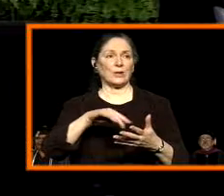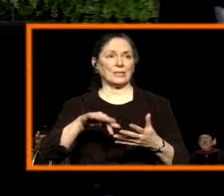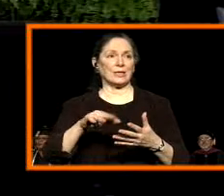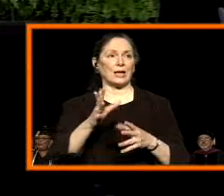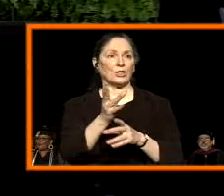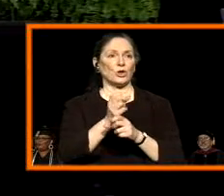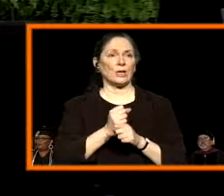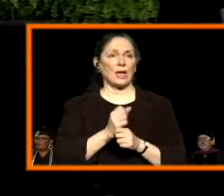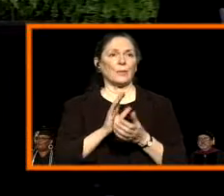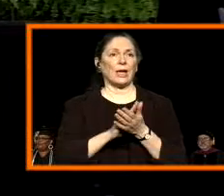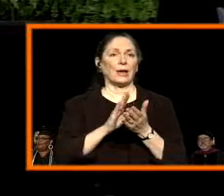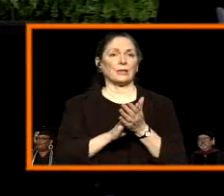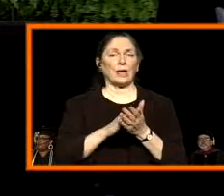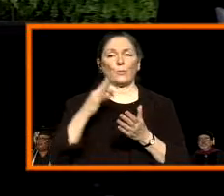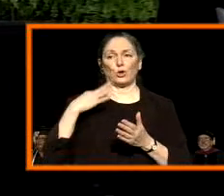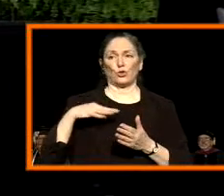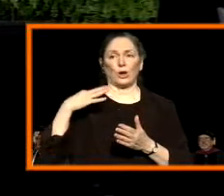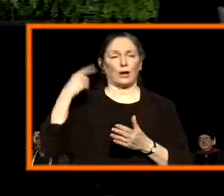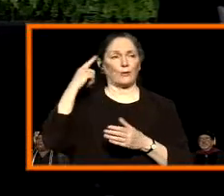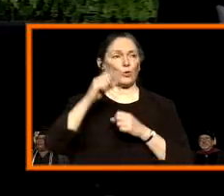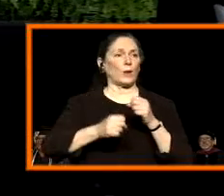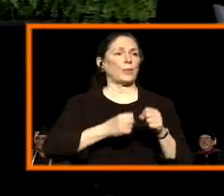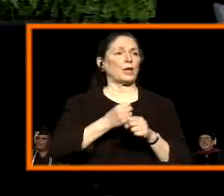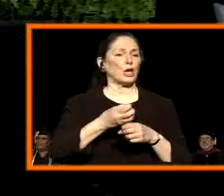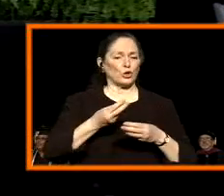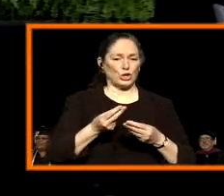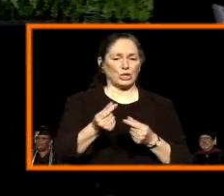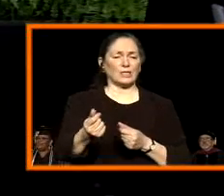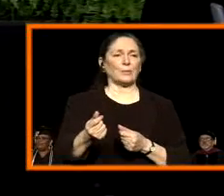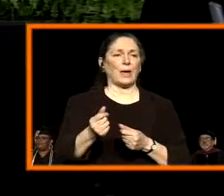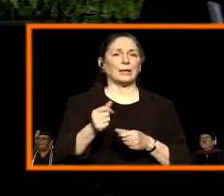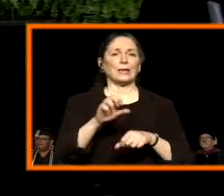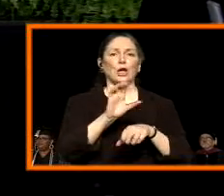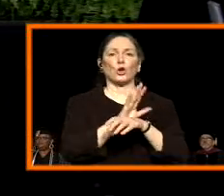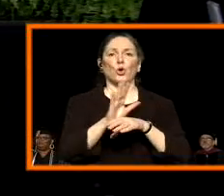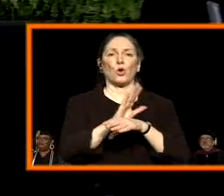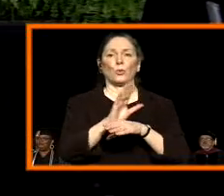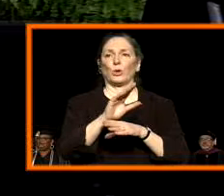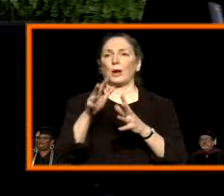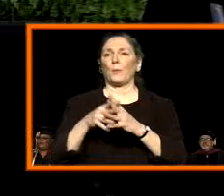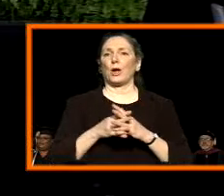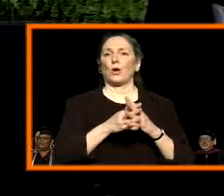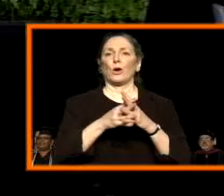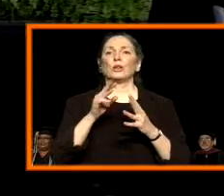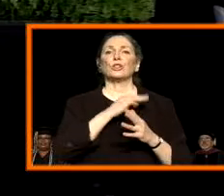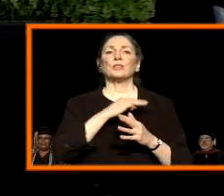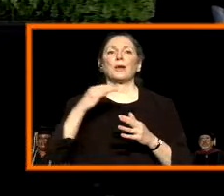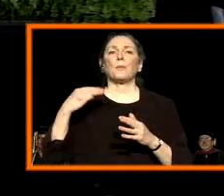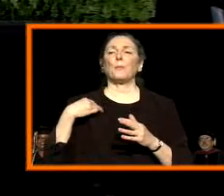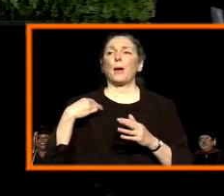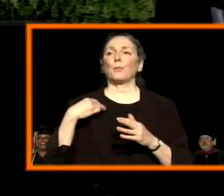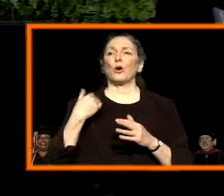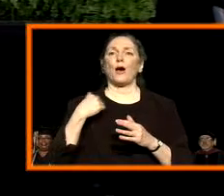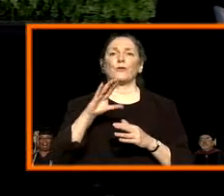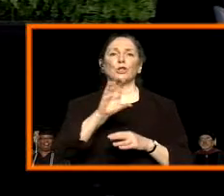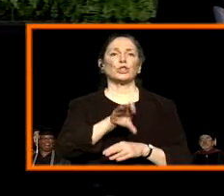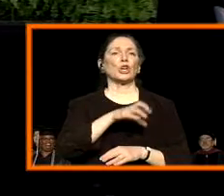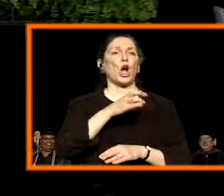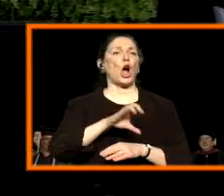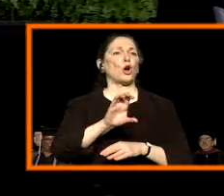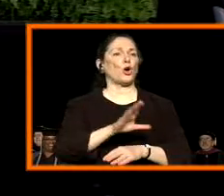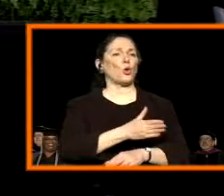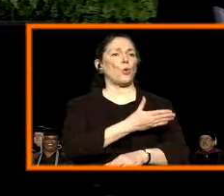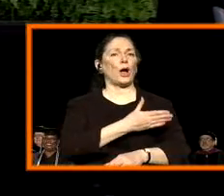to capture academic credit for the years she spent in corporate America. She's a member of the Chicago Mass Choir. She